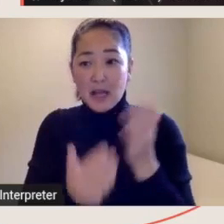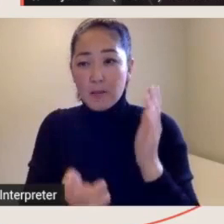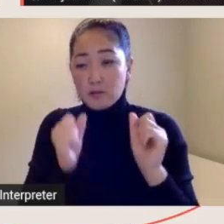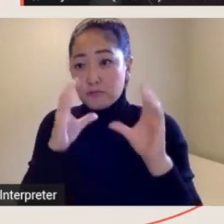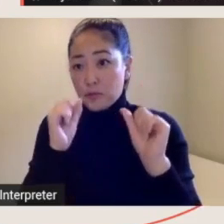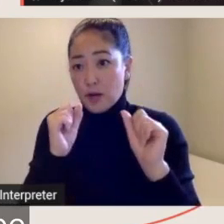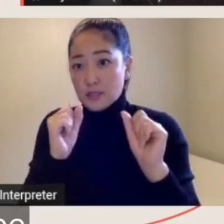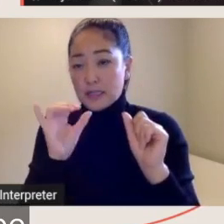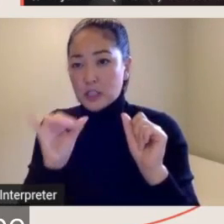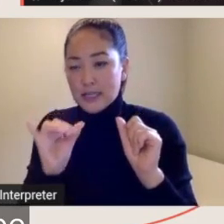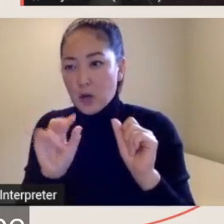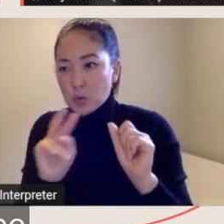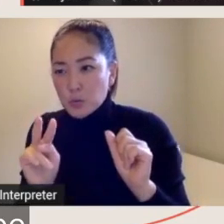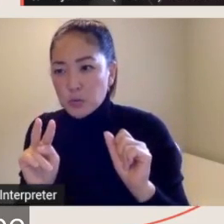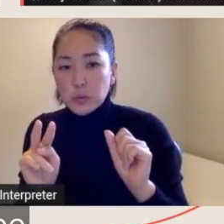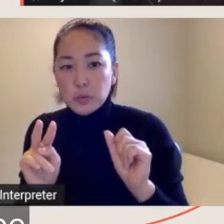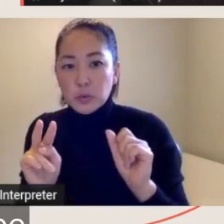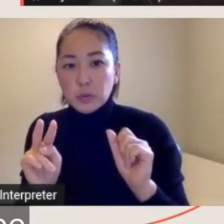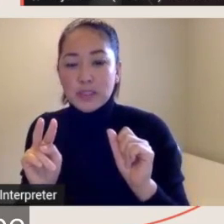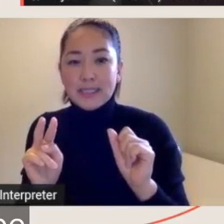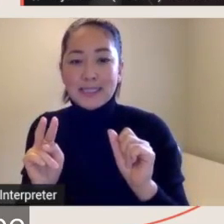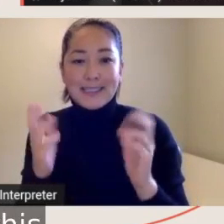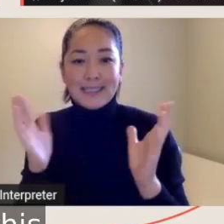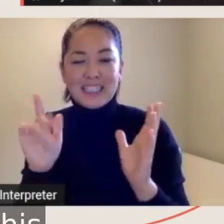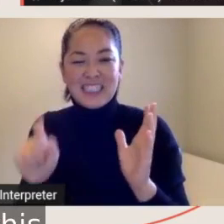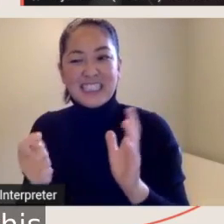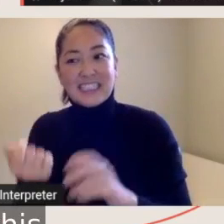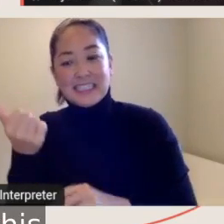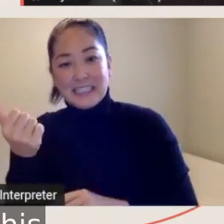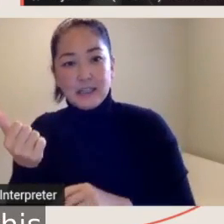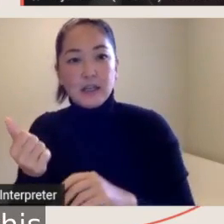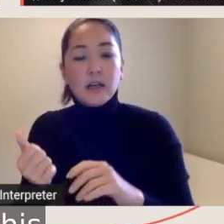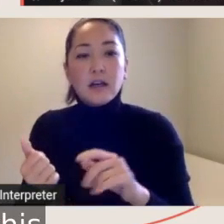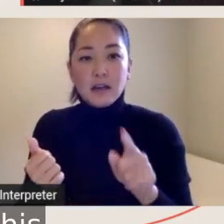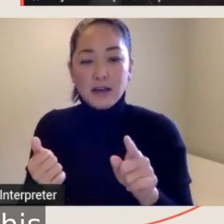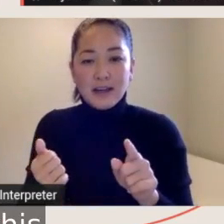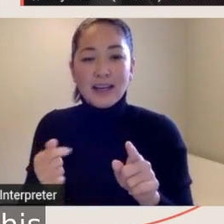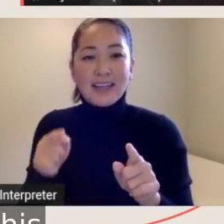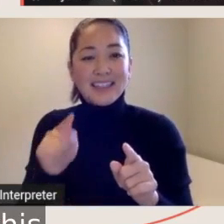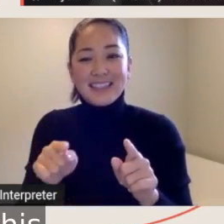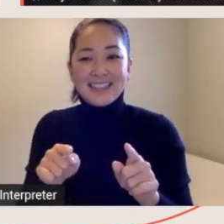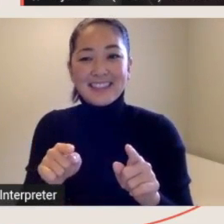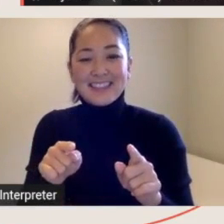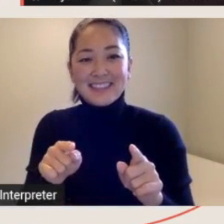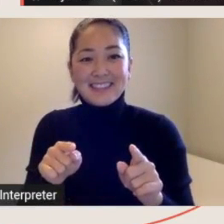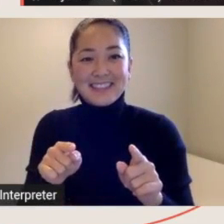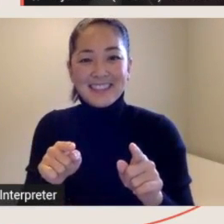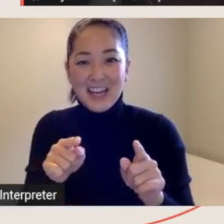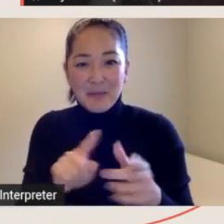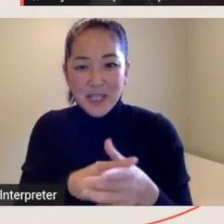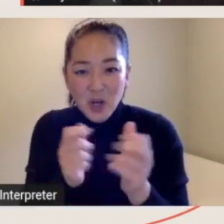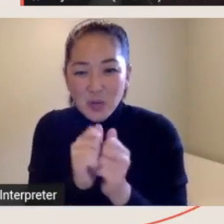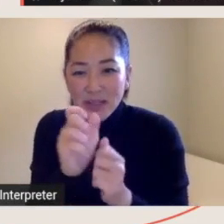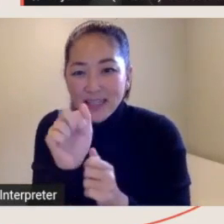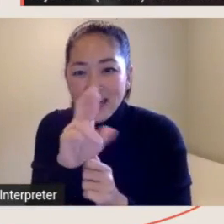realize it has more weight or less weight than maybe you assigned it at first. And since we're going in this like very natural little cycle, I'll start with maybe Arya.